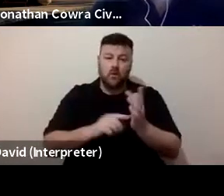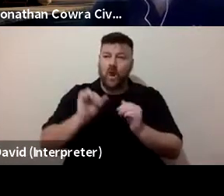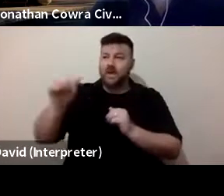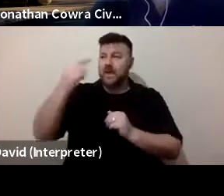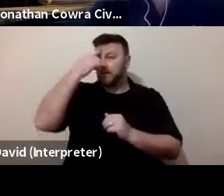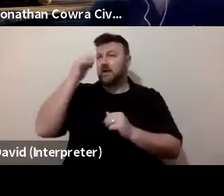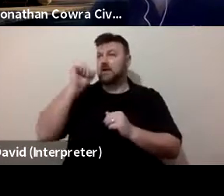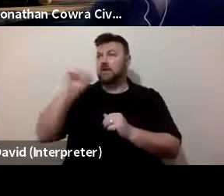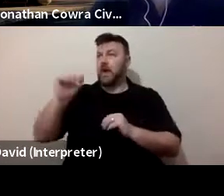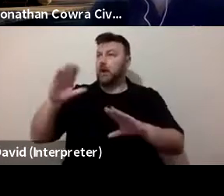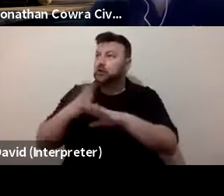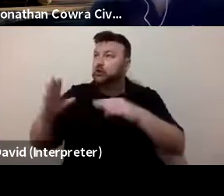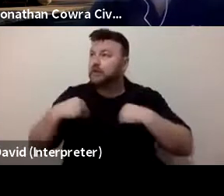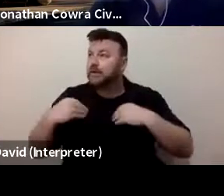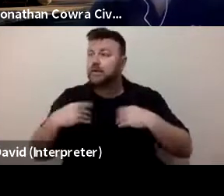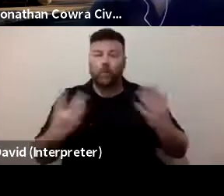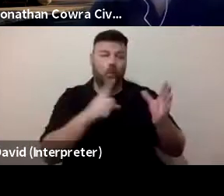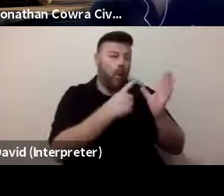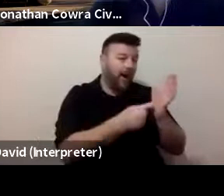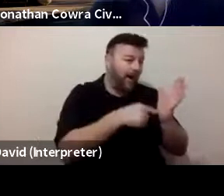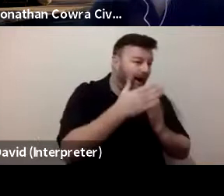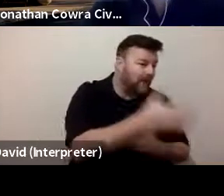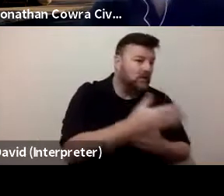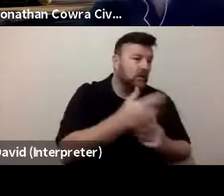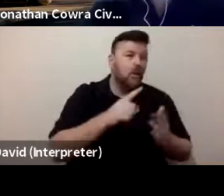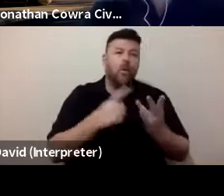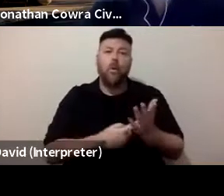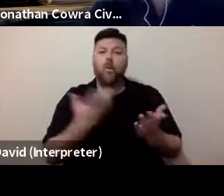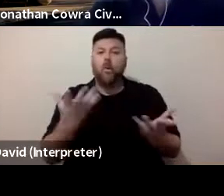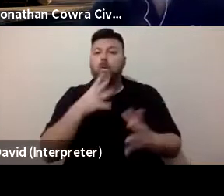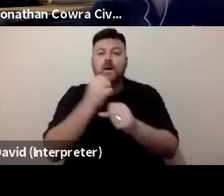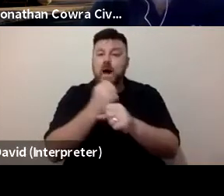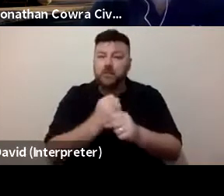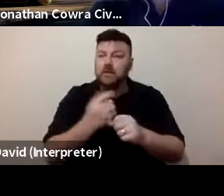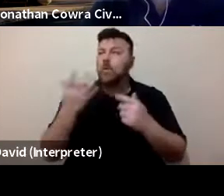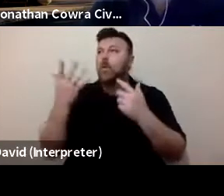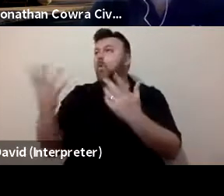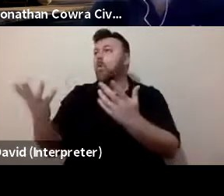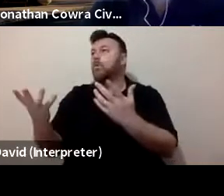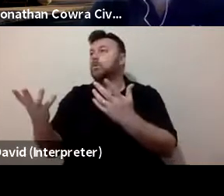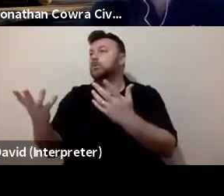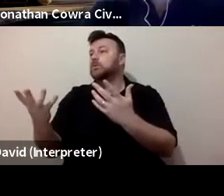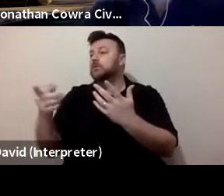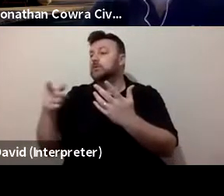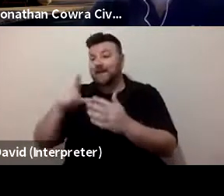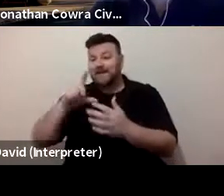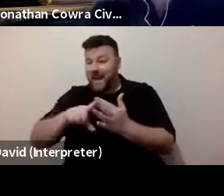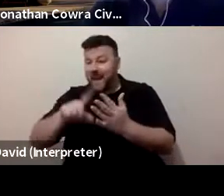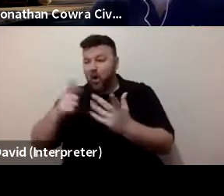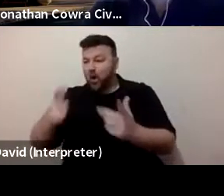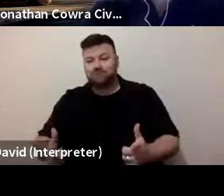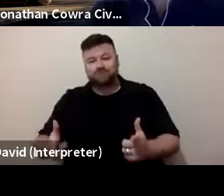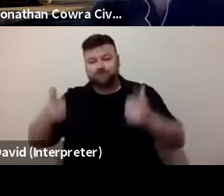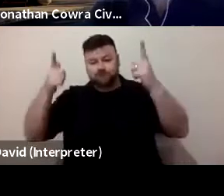startup level, or it's, you know, in the art space, or it's in, you know, it's a government organization, or it's at the CEO of a large organization,